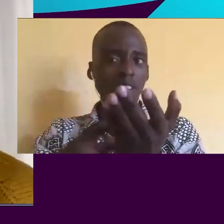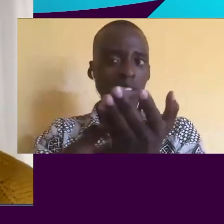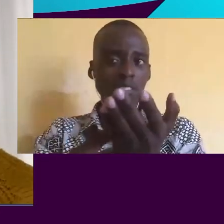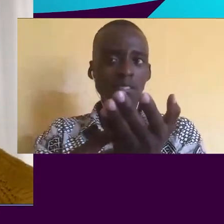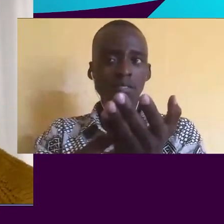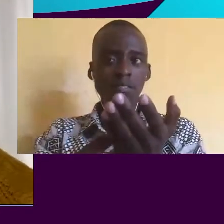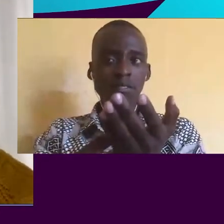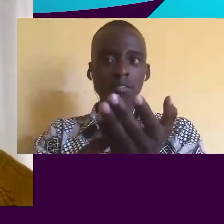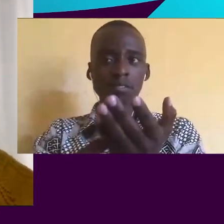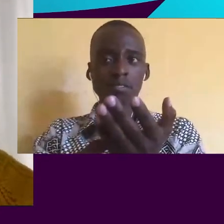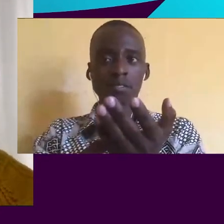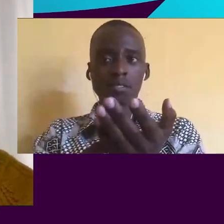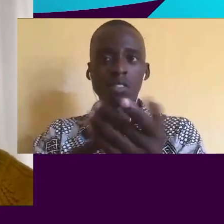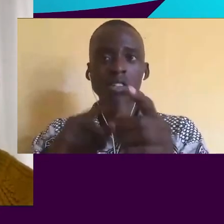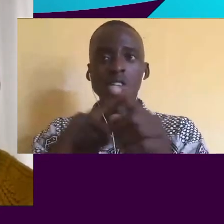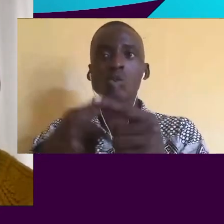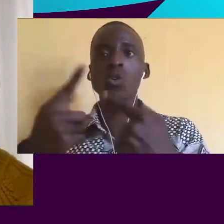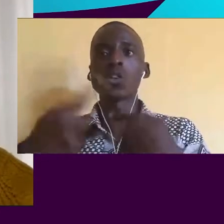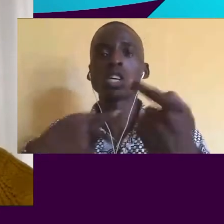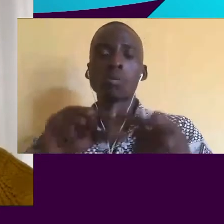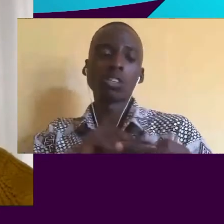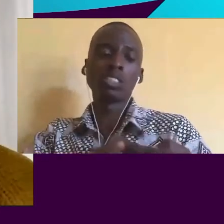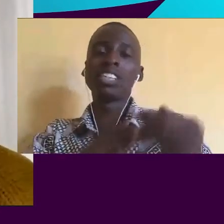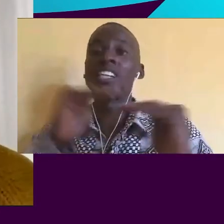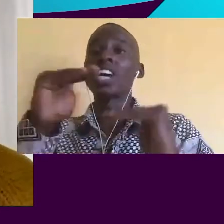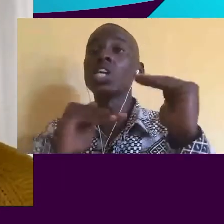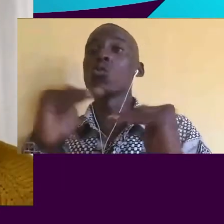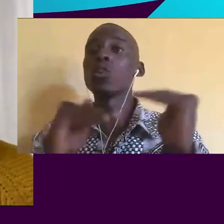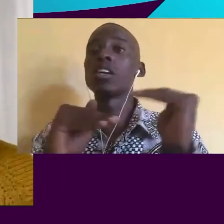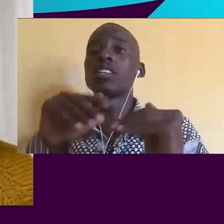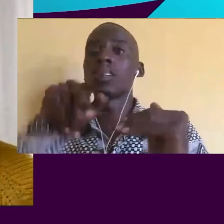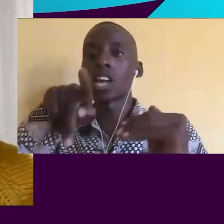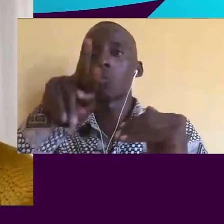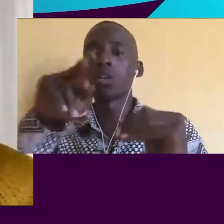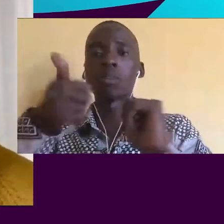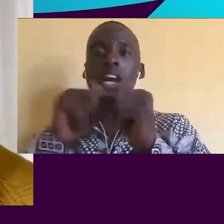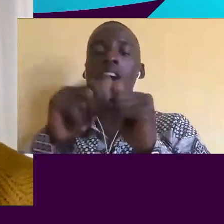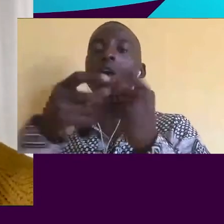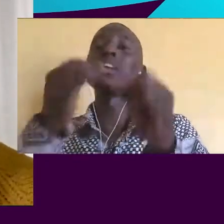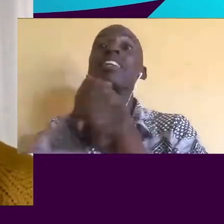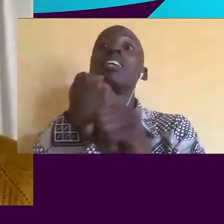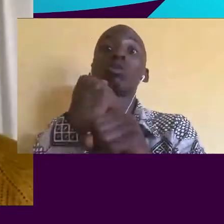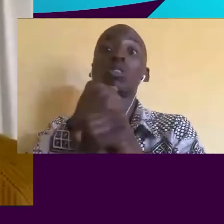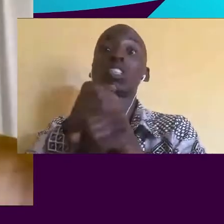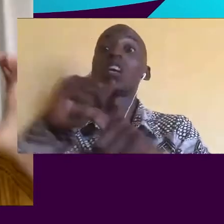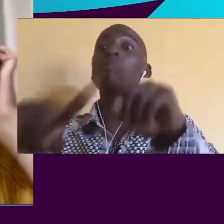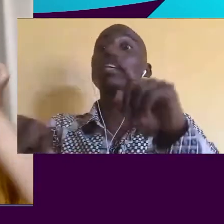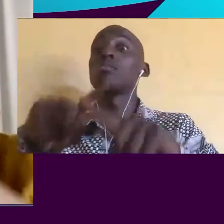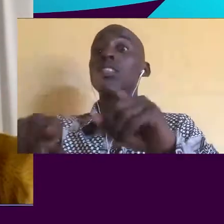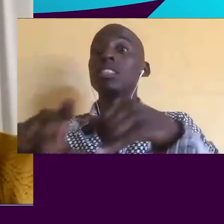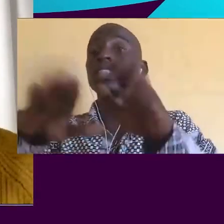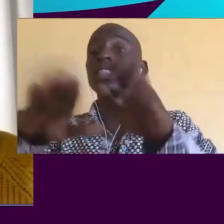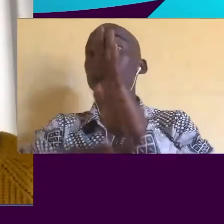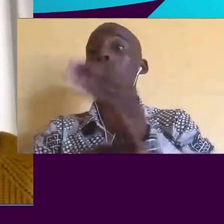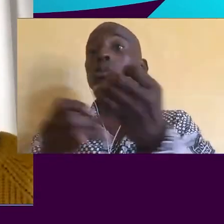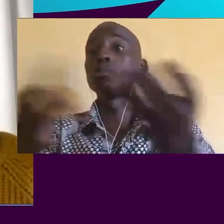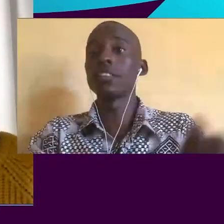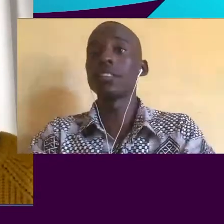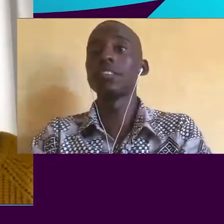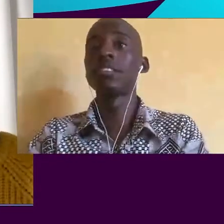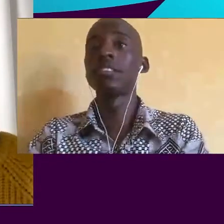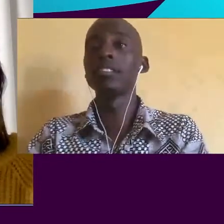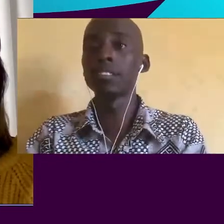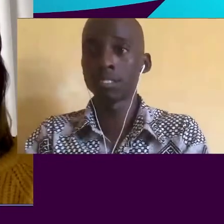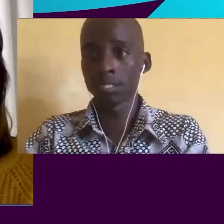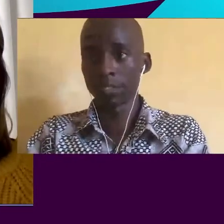When you talk about gender equality through premier skills, how many girls are actually involved in these programs? Yeah, so I'll